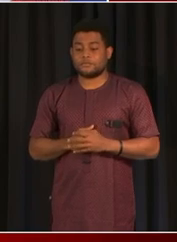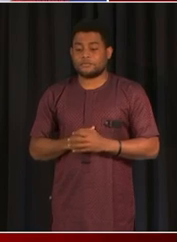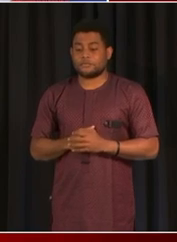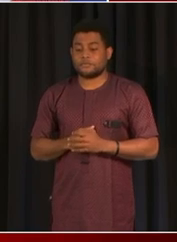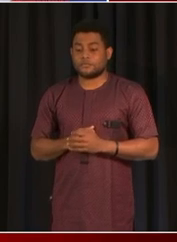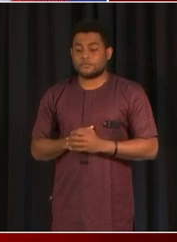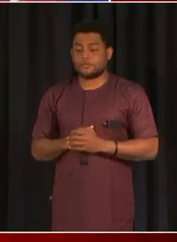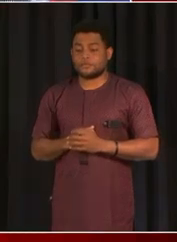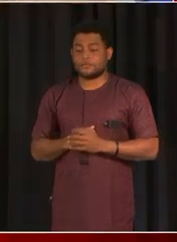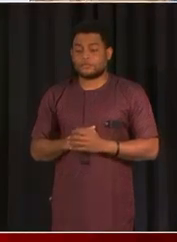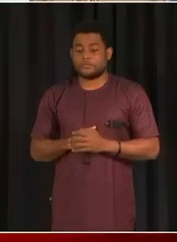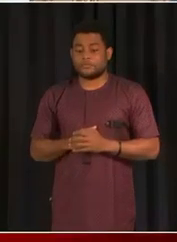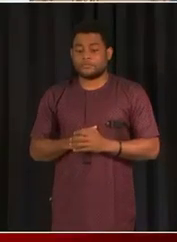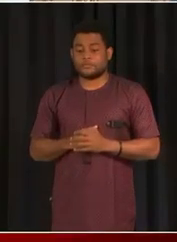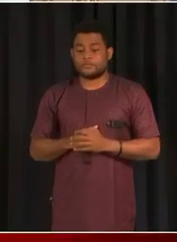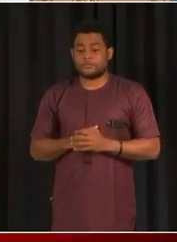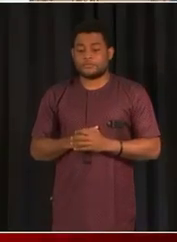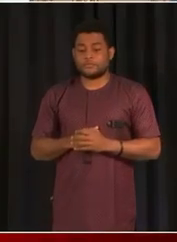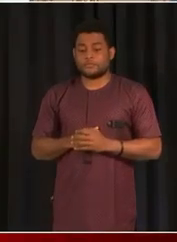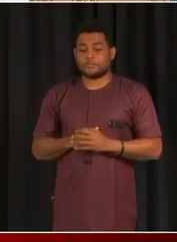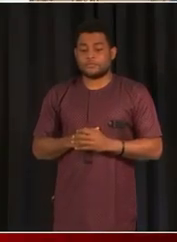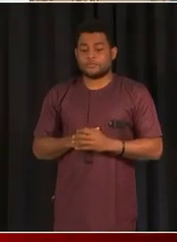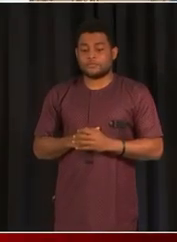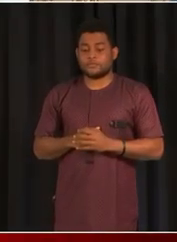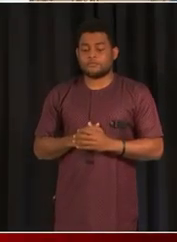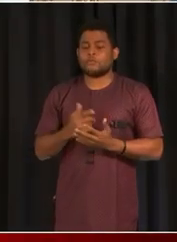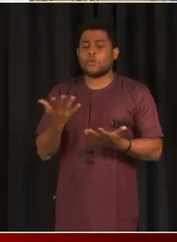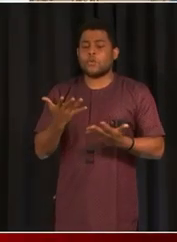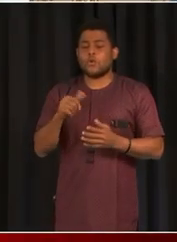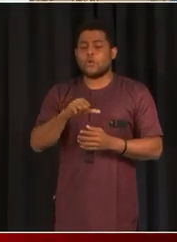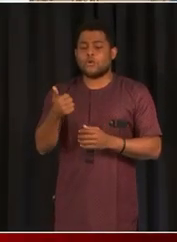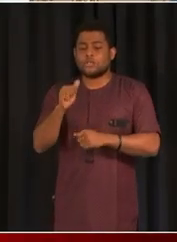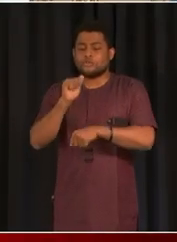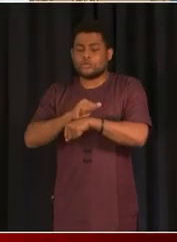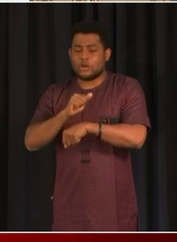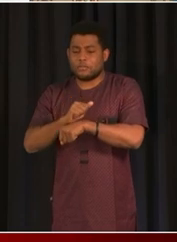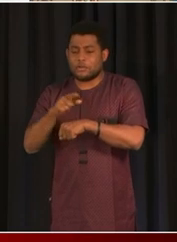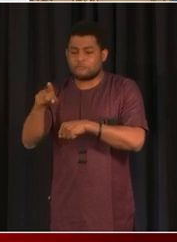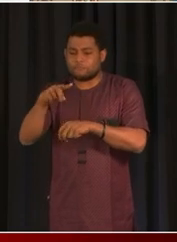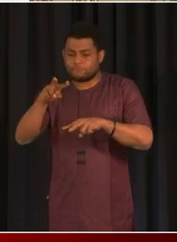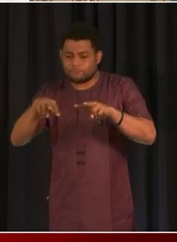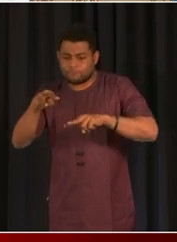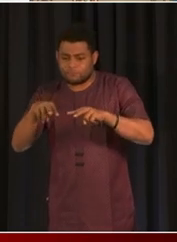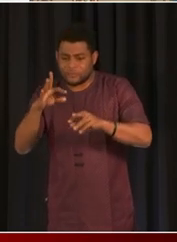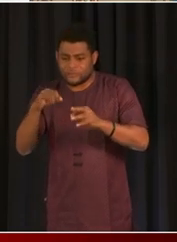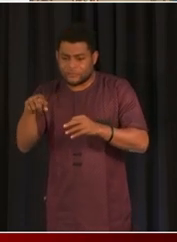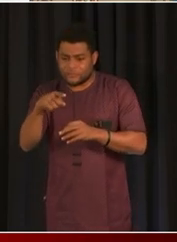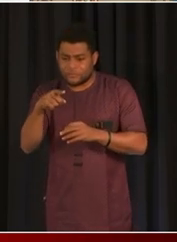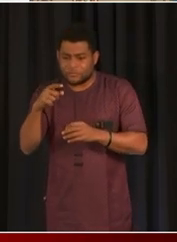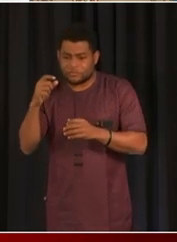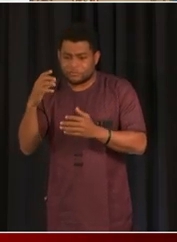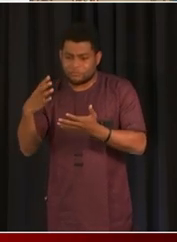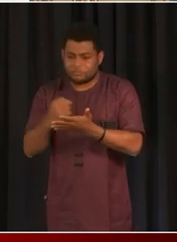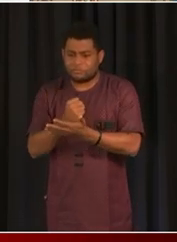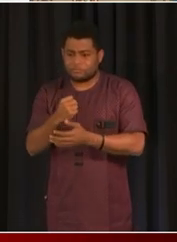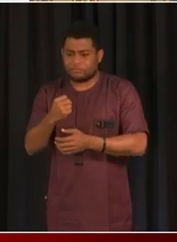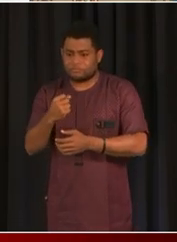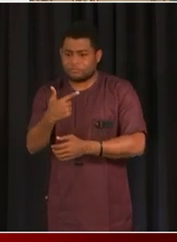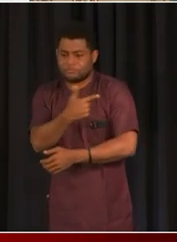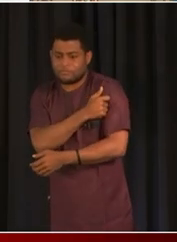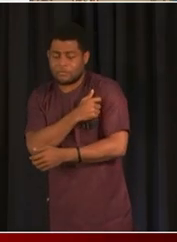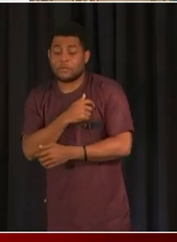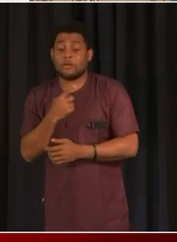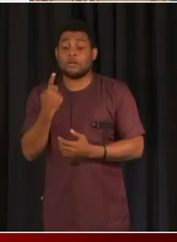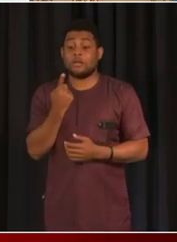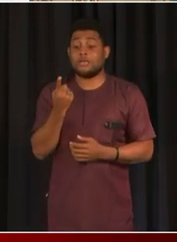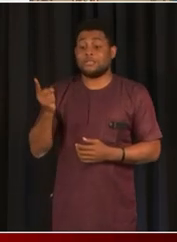other professions are you looking at? Last week, you said charter school workers, for instance, those are not city employees,